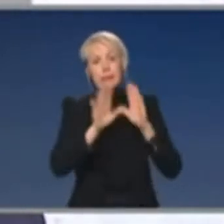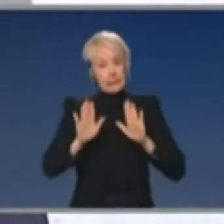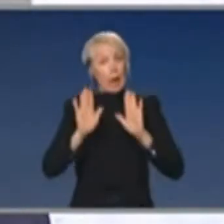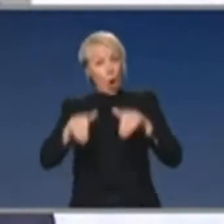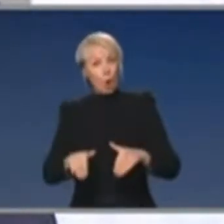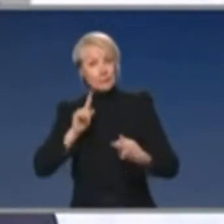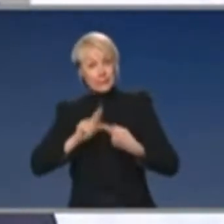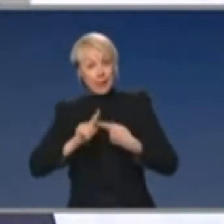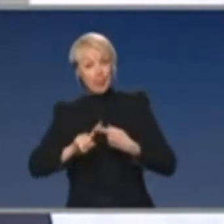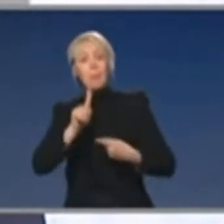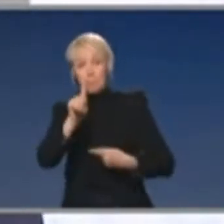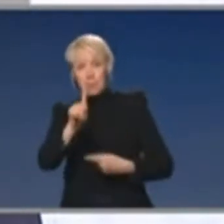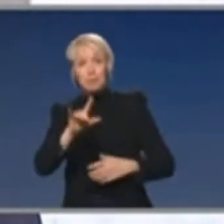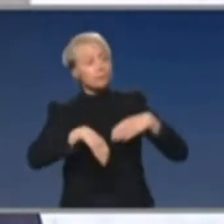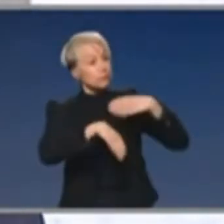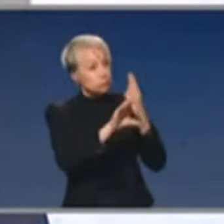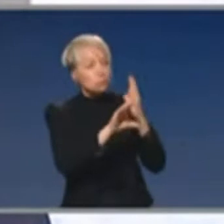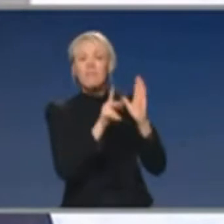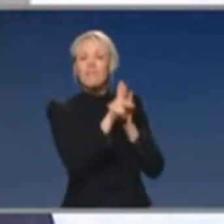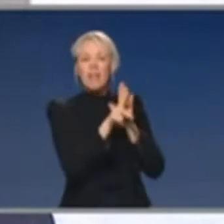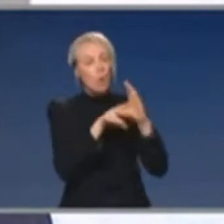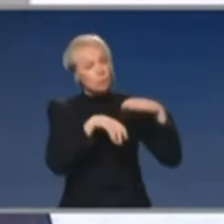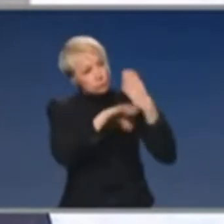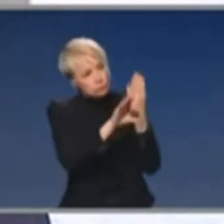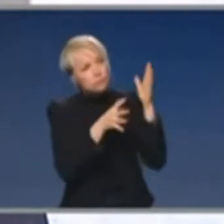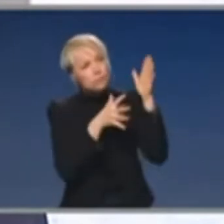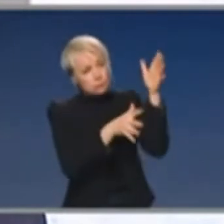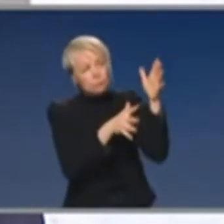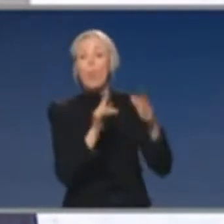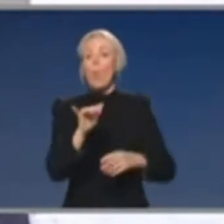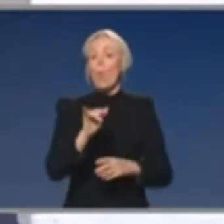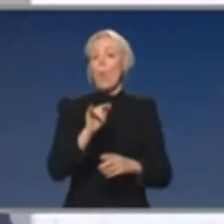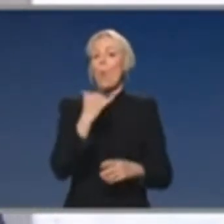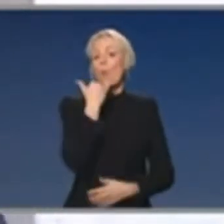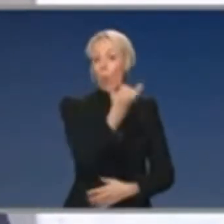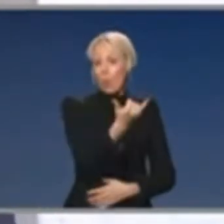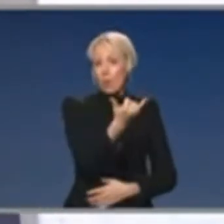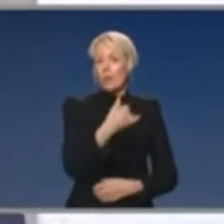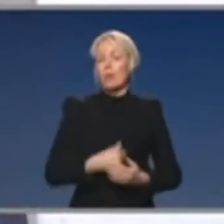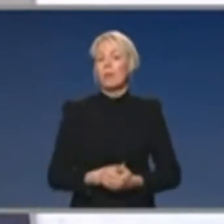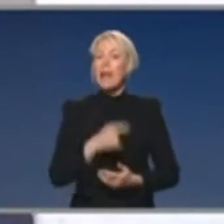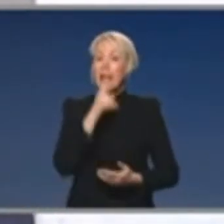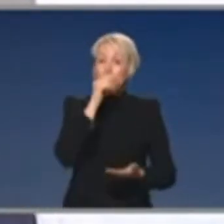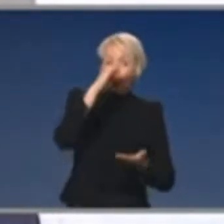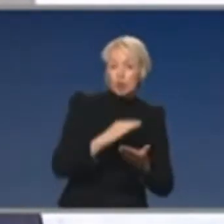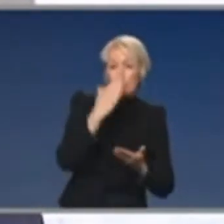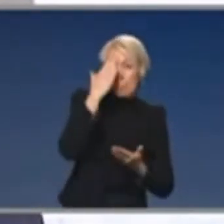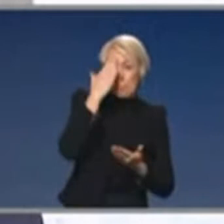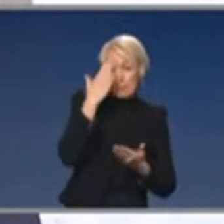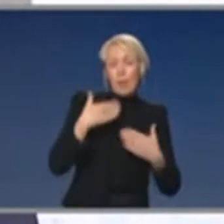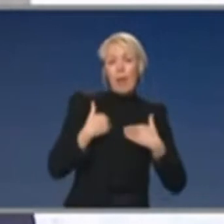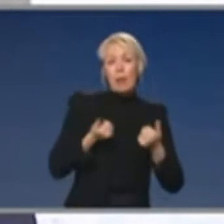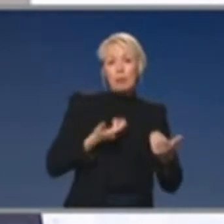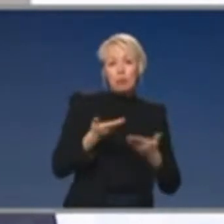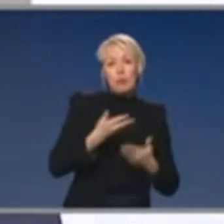via telephone or video. Your GP can provide Medicare subsidised mental health services or can refer you to other Medicare